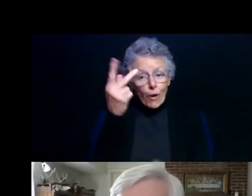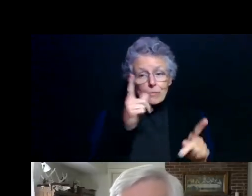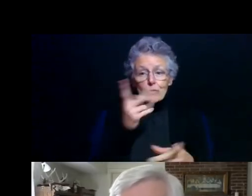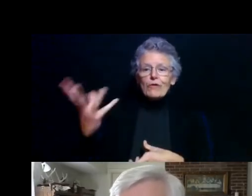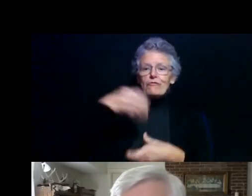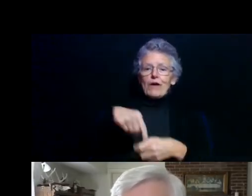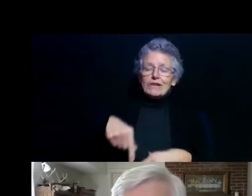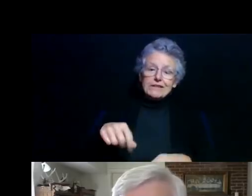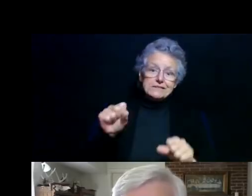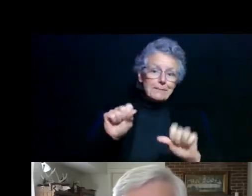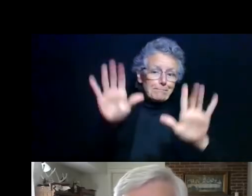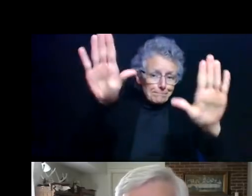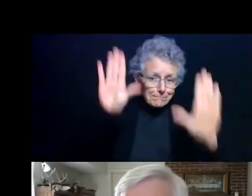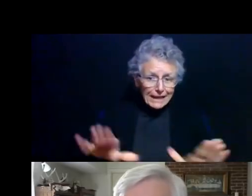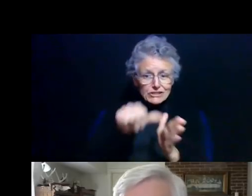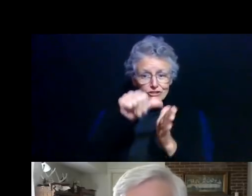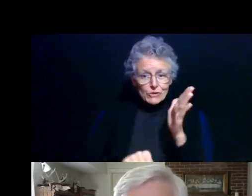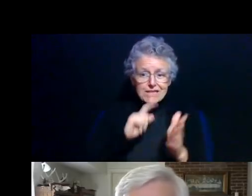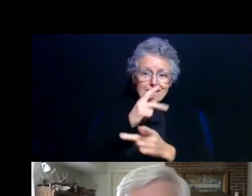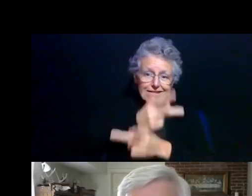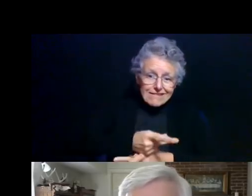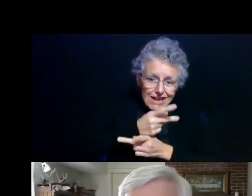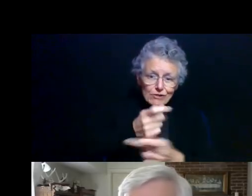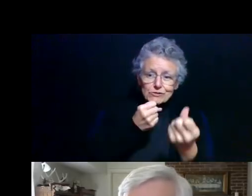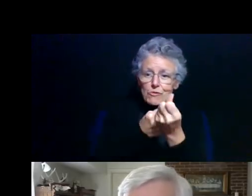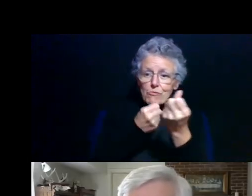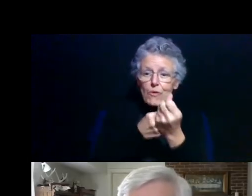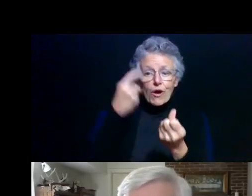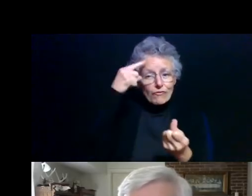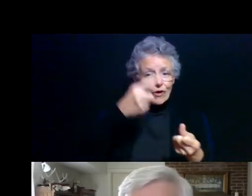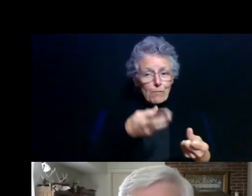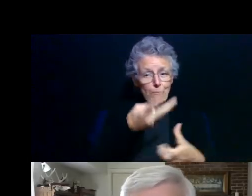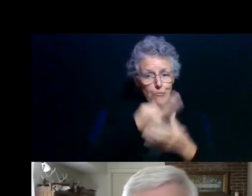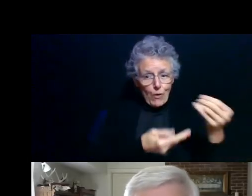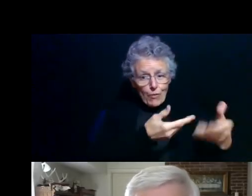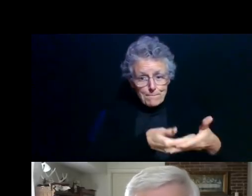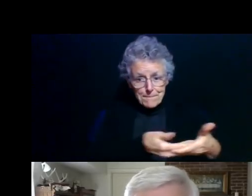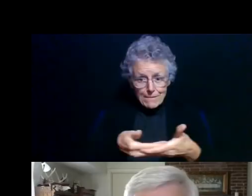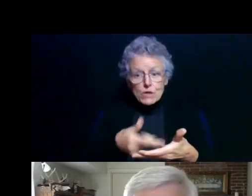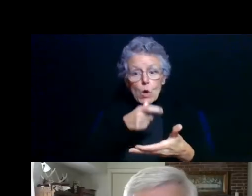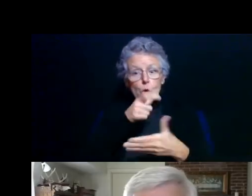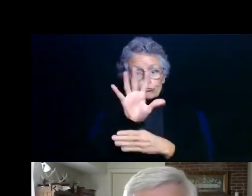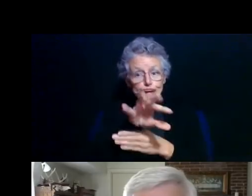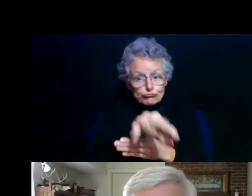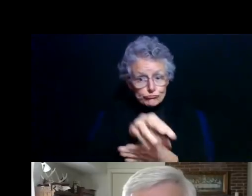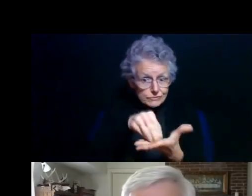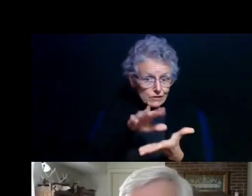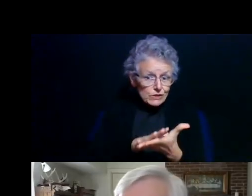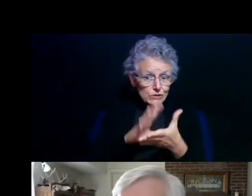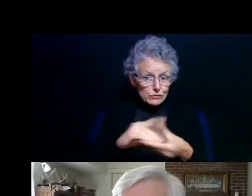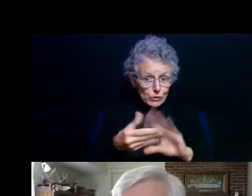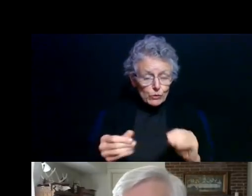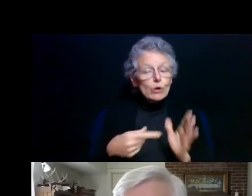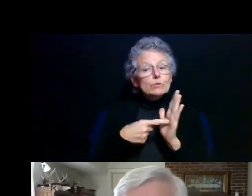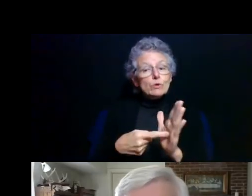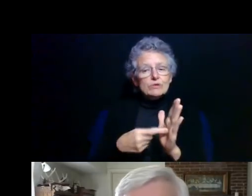this amazing surgery and the care and support of these infants and those who documented the story. It shows us at